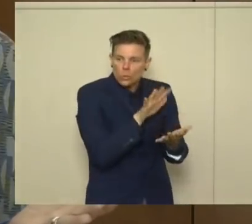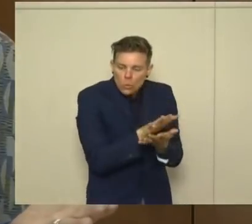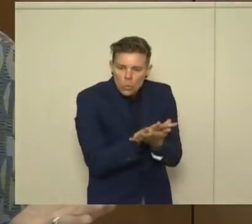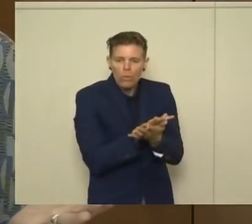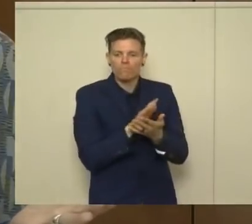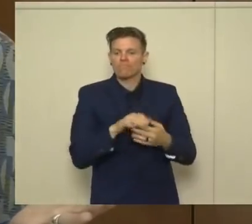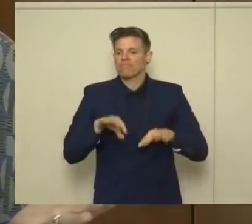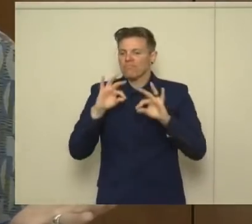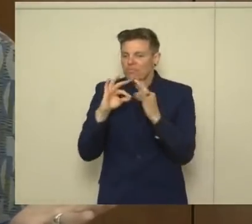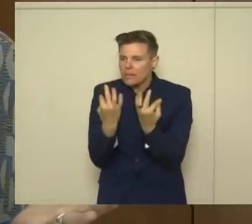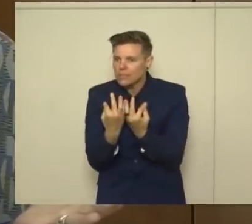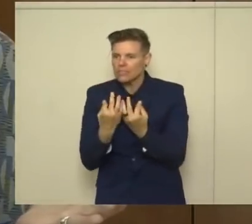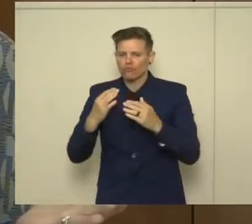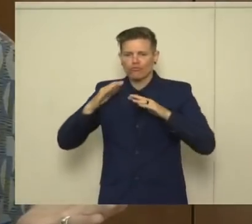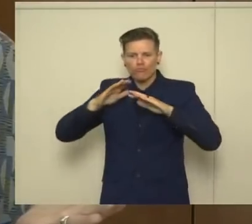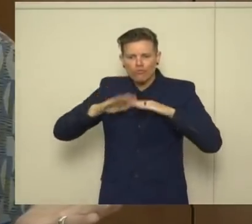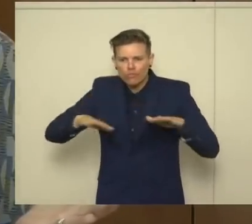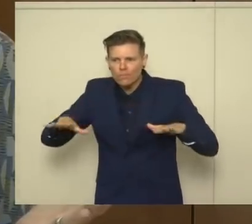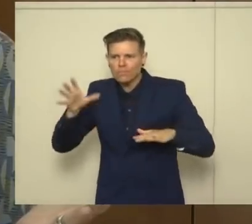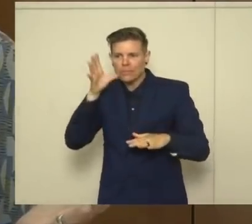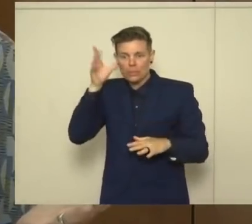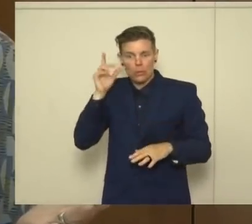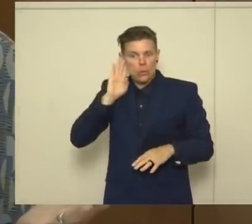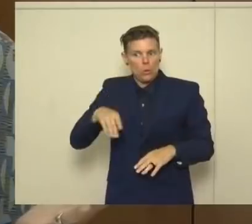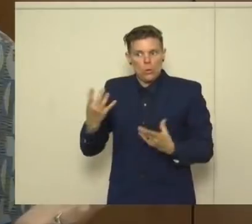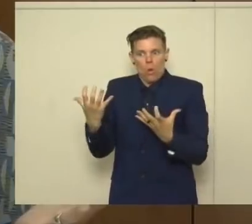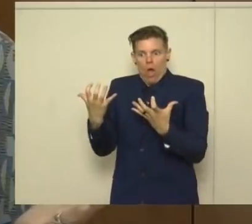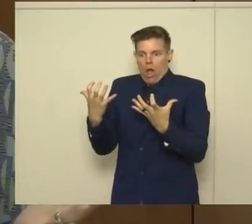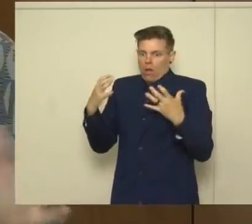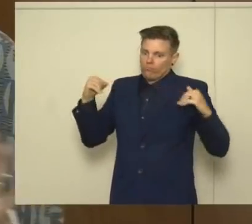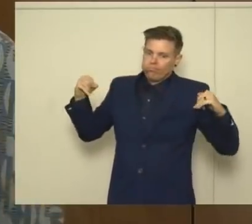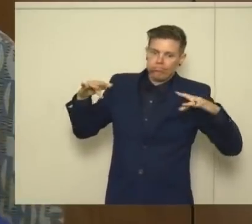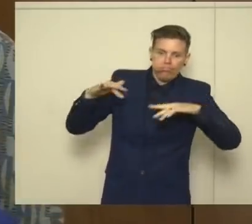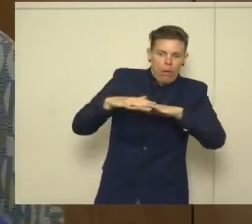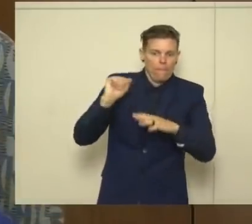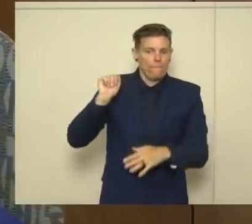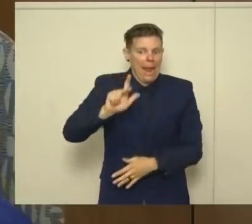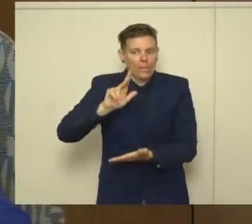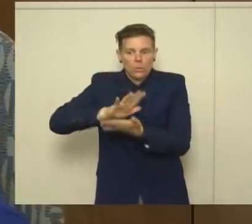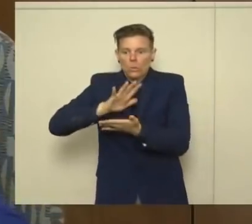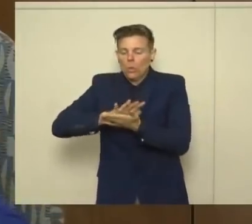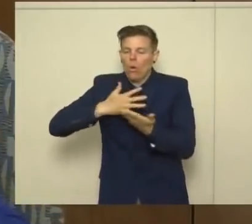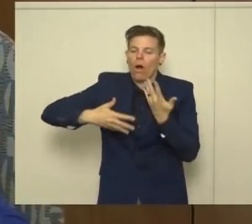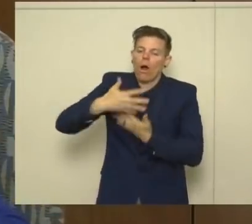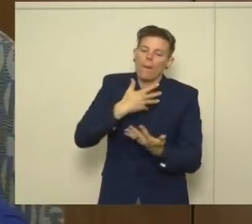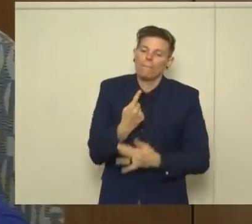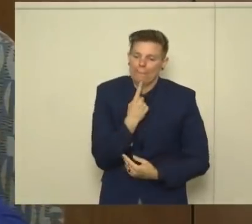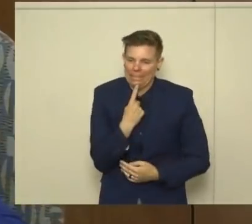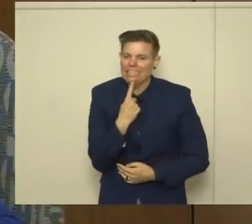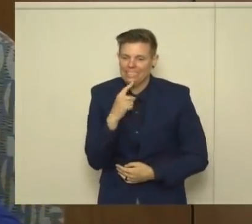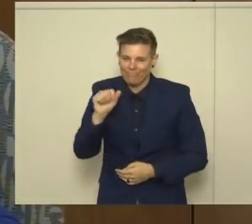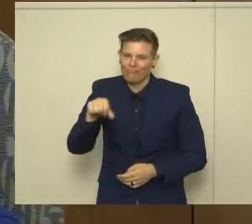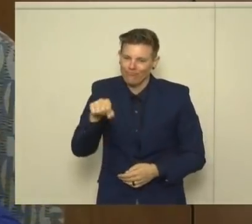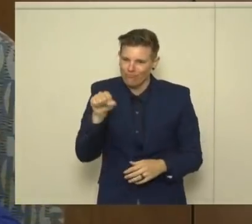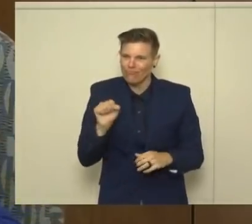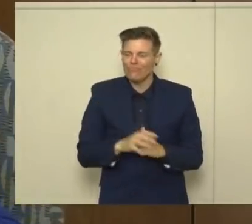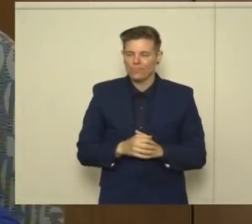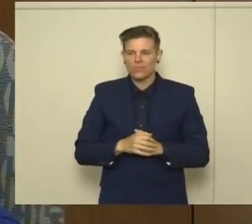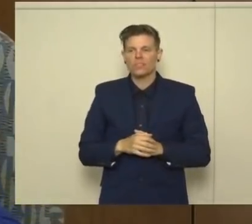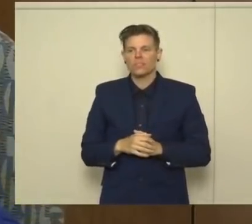anxious to return to in-person learning. We also know, we have data without a pandemic that shows